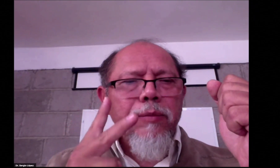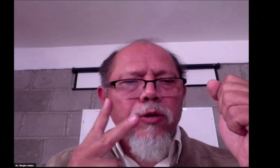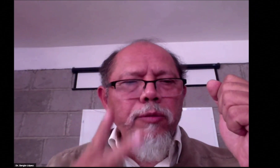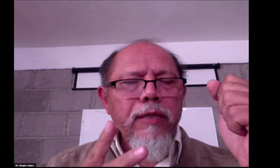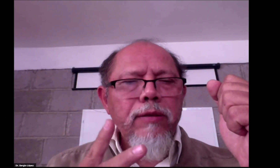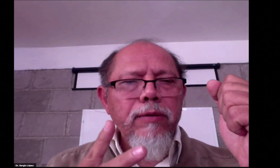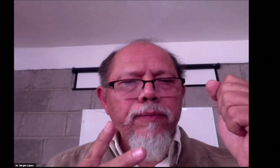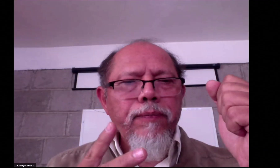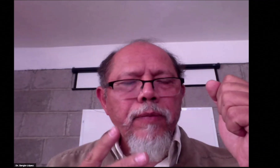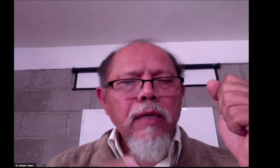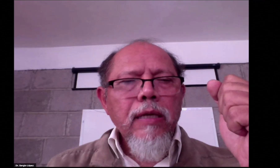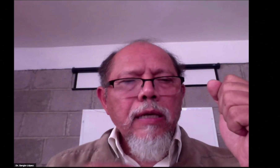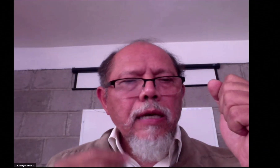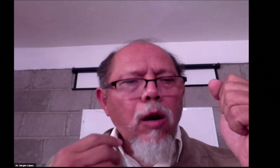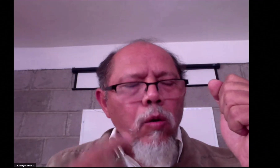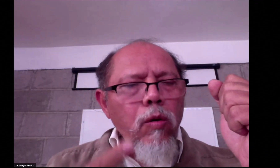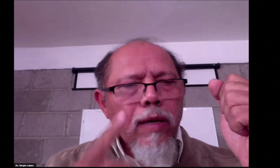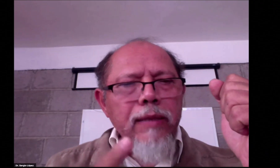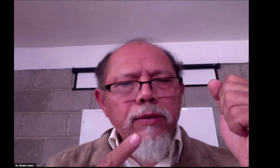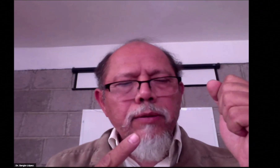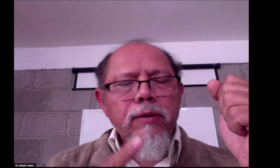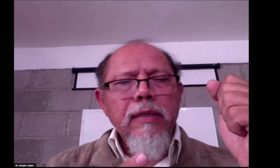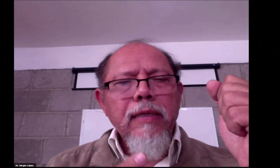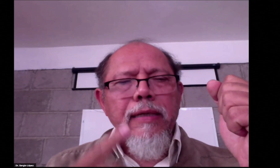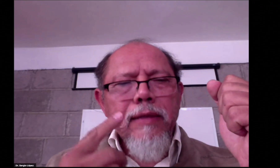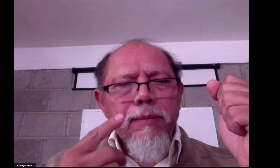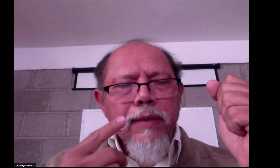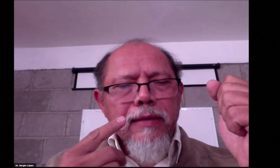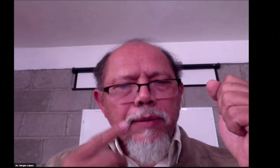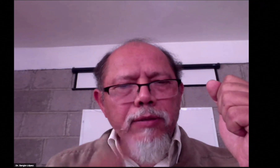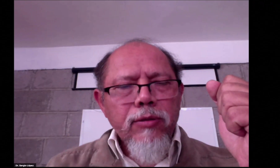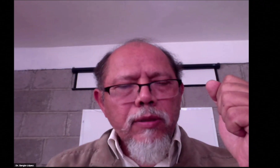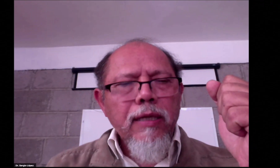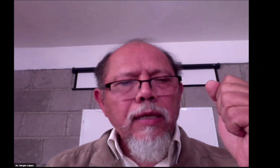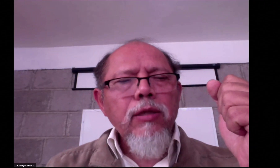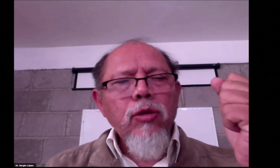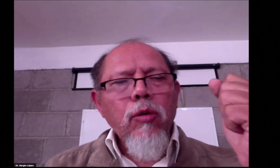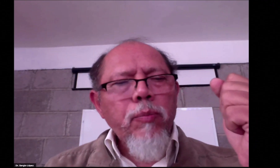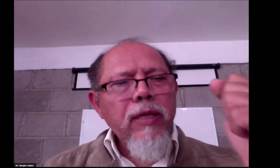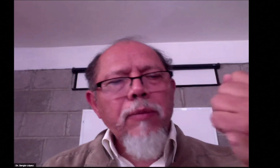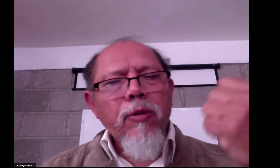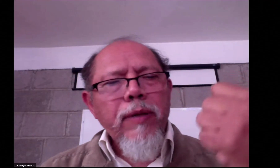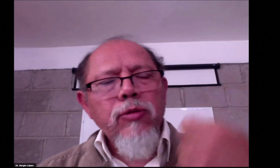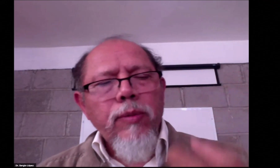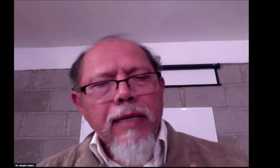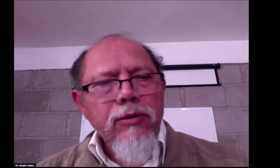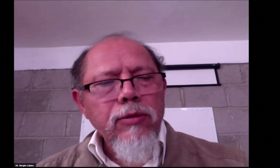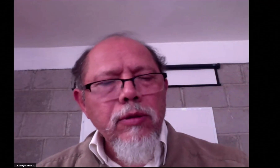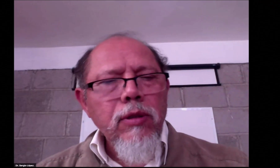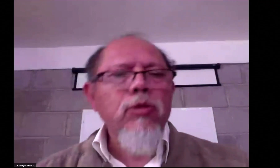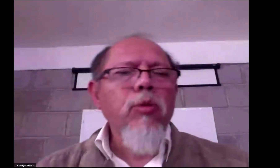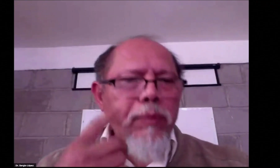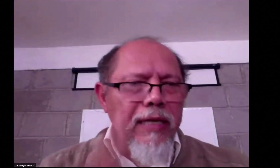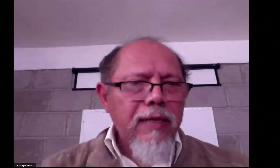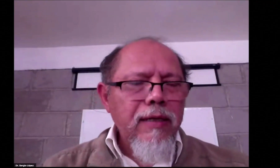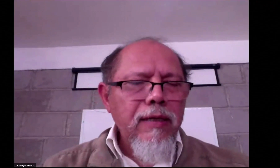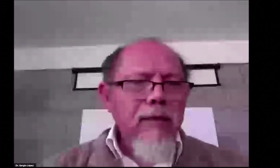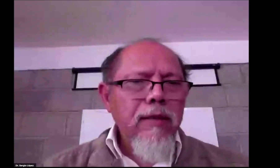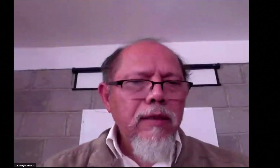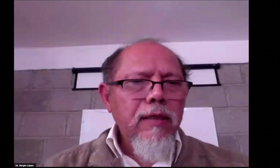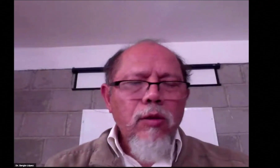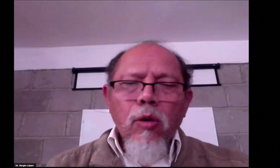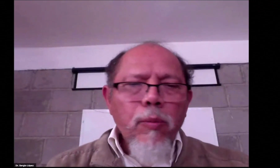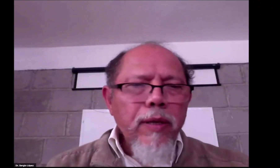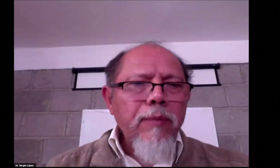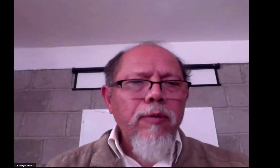understand that there are two possibilities of movement. Even if that person cannot move